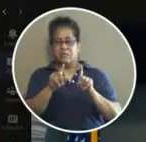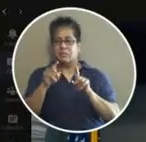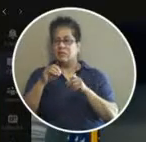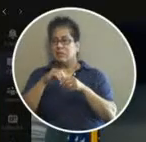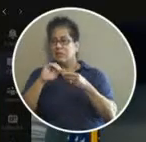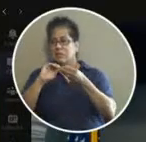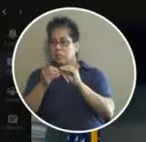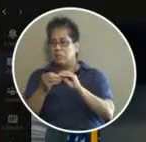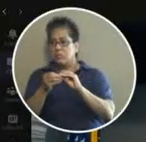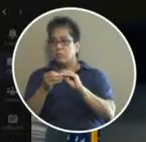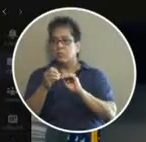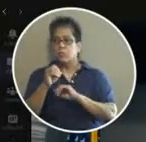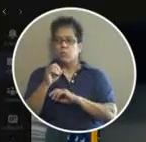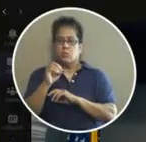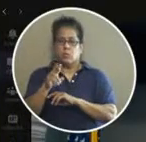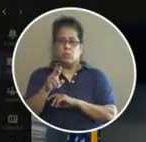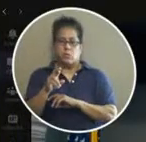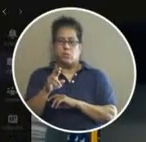or